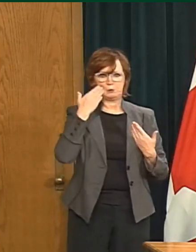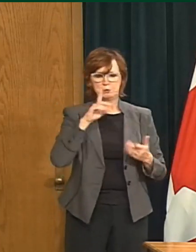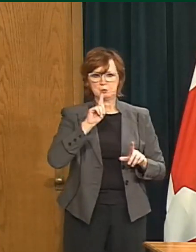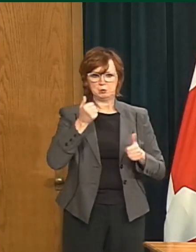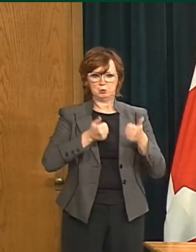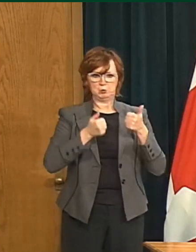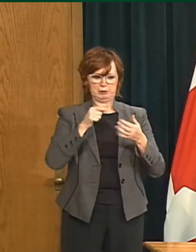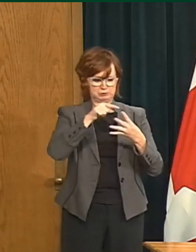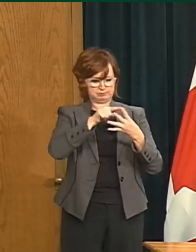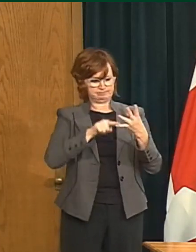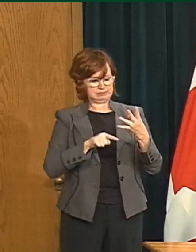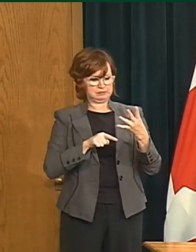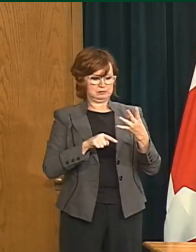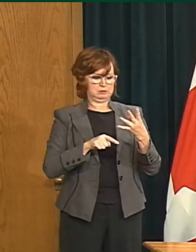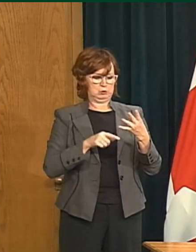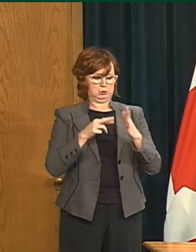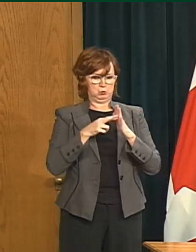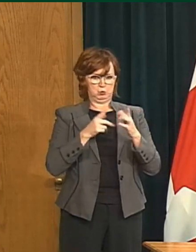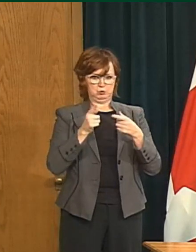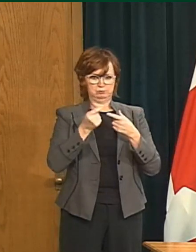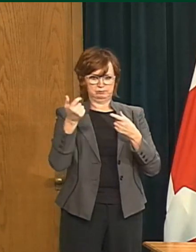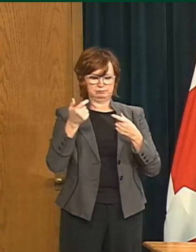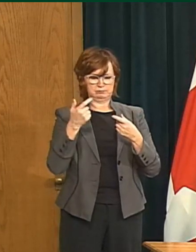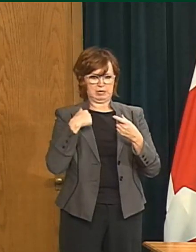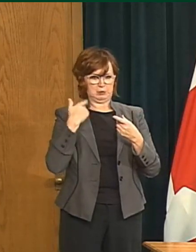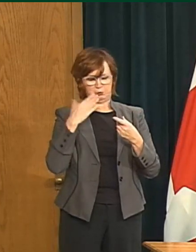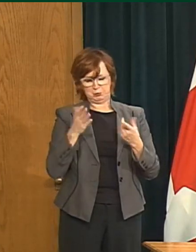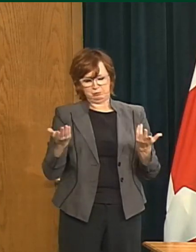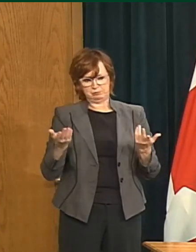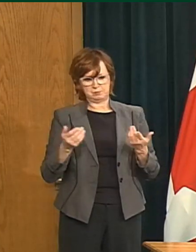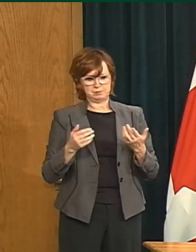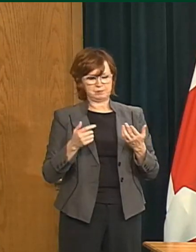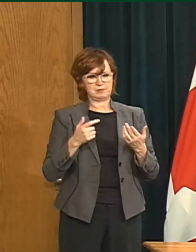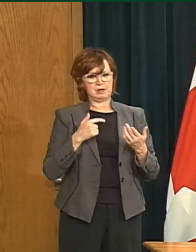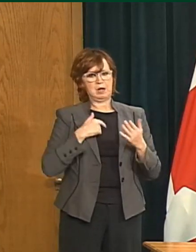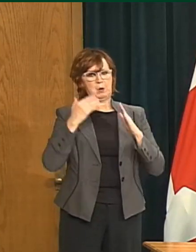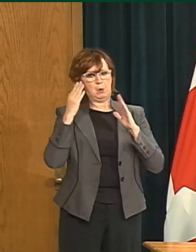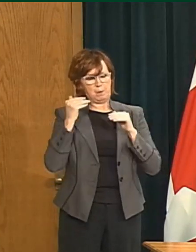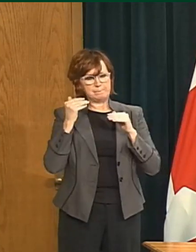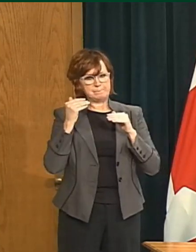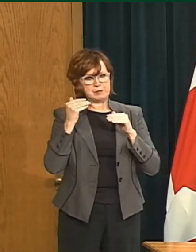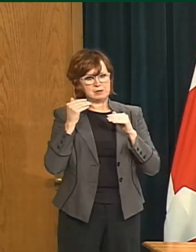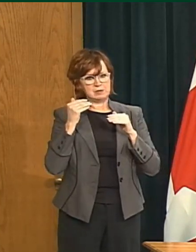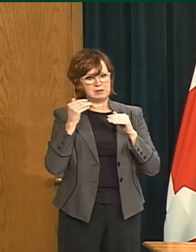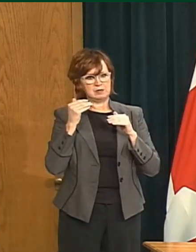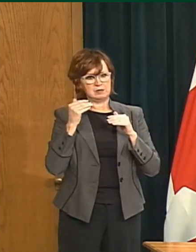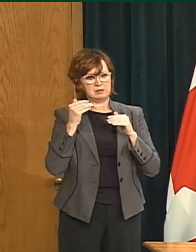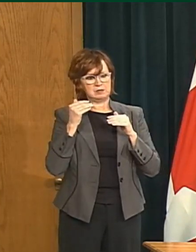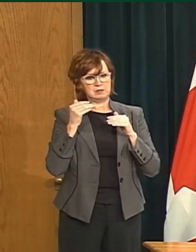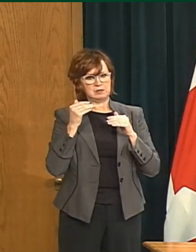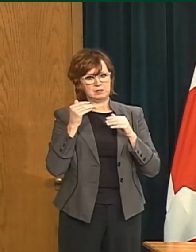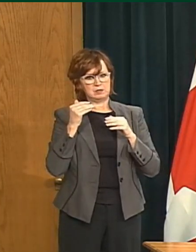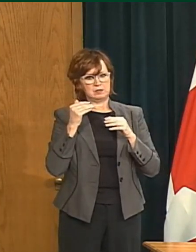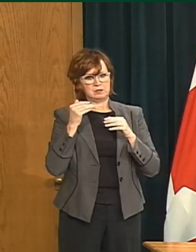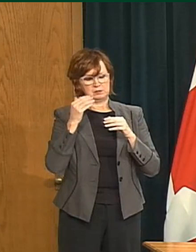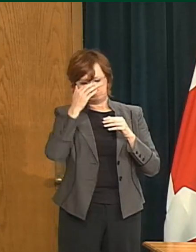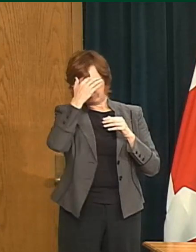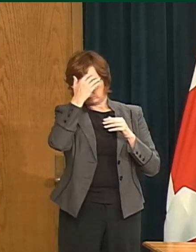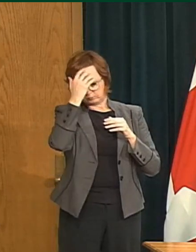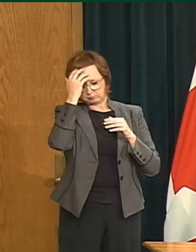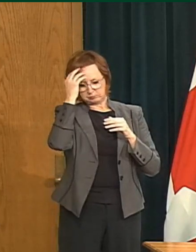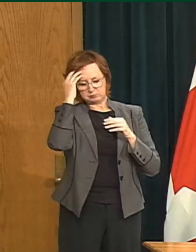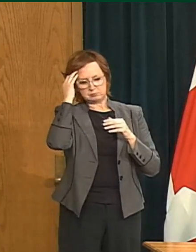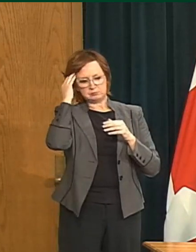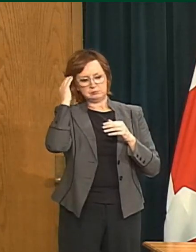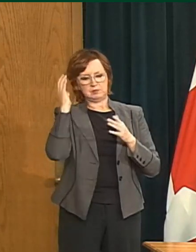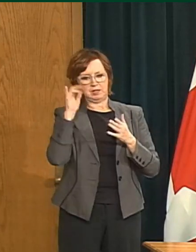would look at lifting if we were able to get there, but I would say this. I would hope it would be one that would have an absolute minimal, if any, impact on the numbers